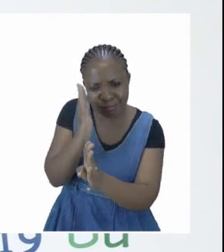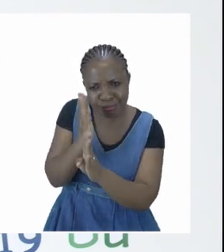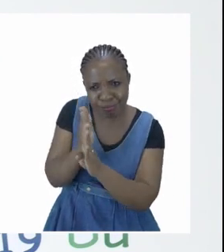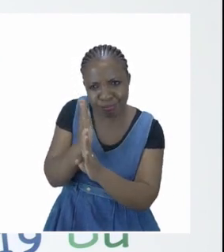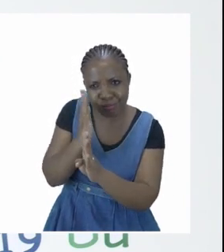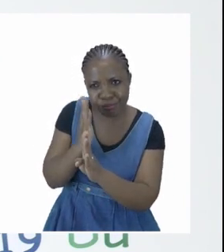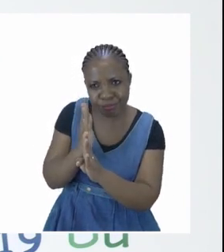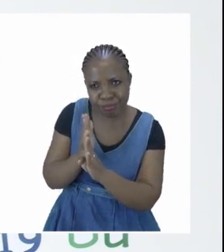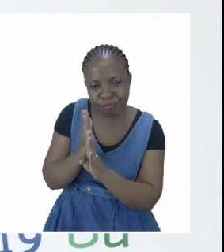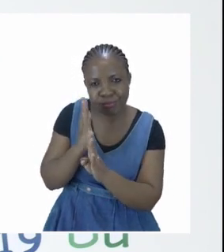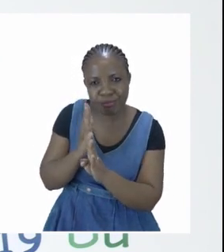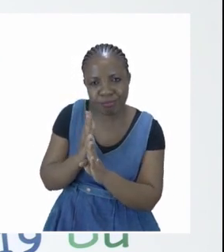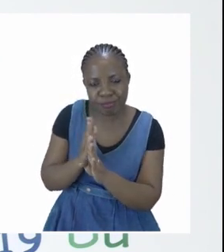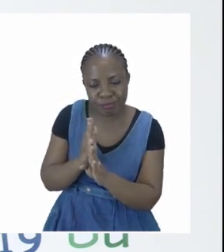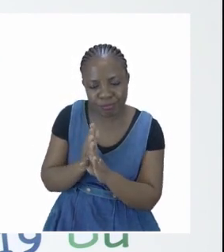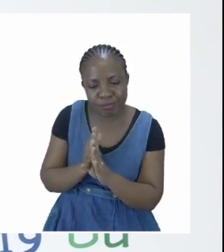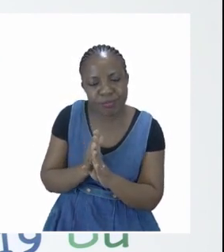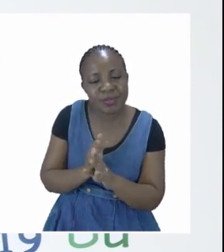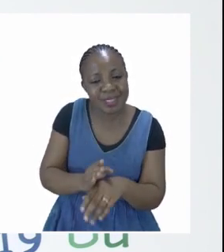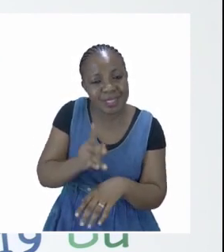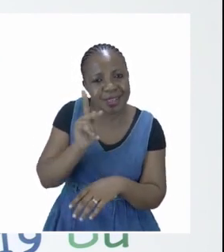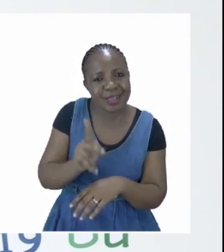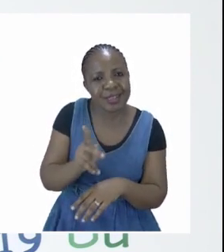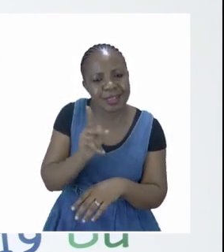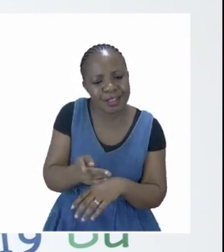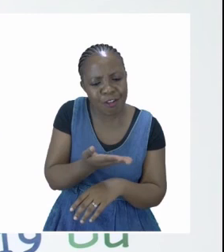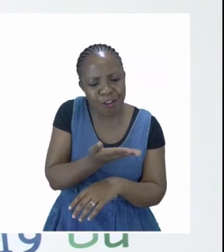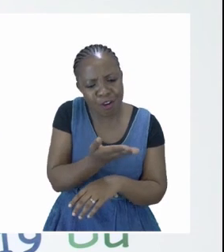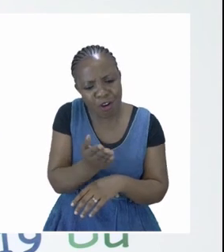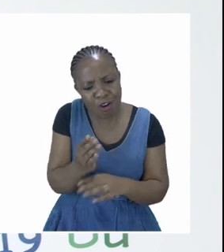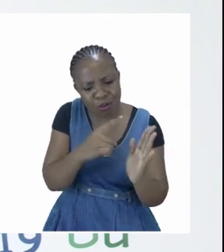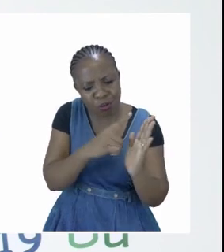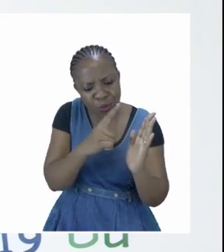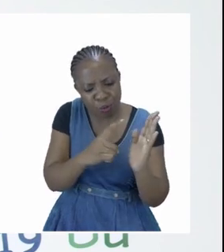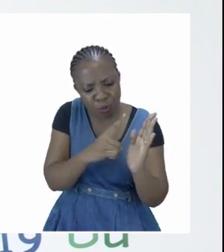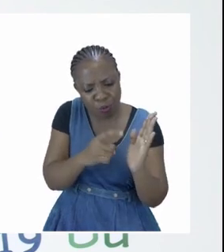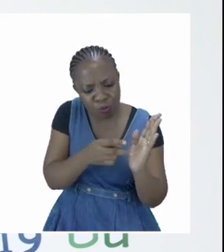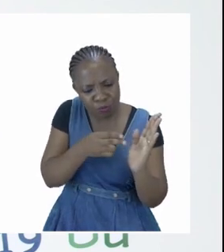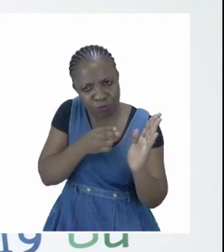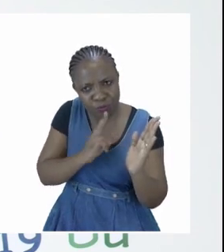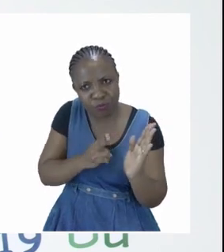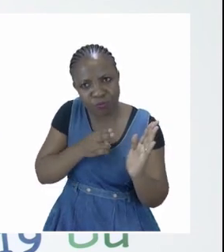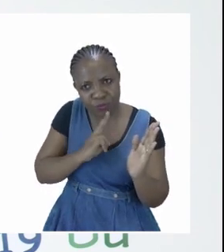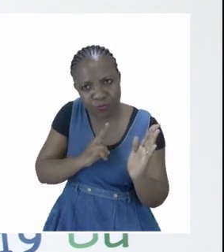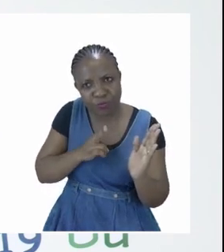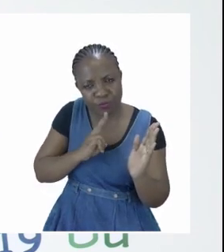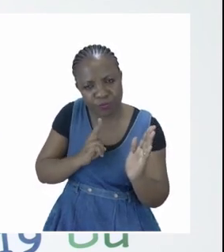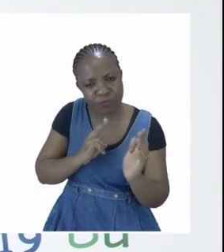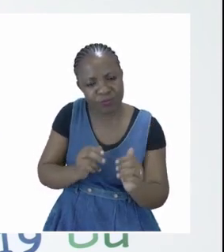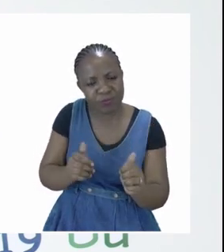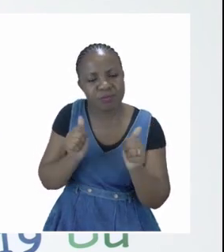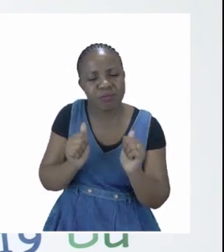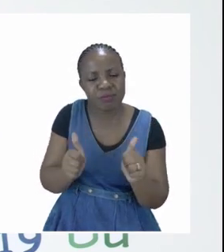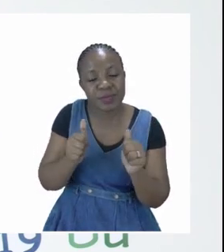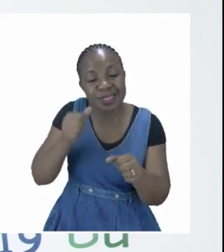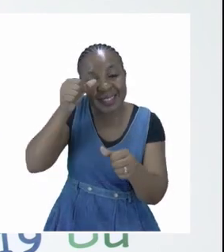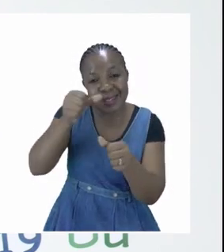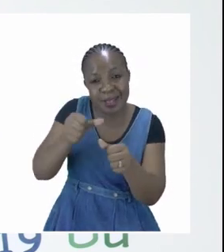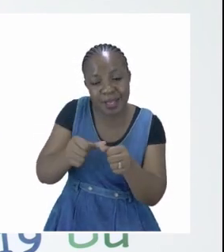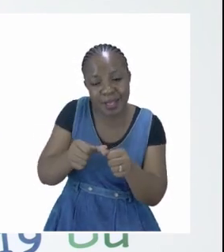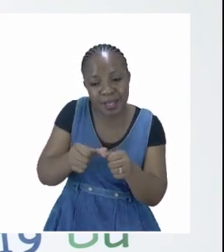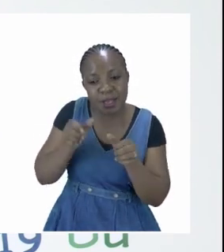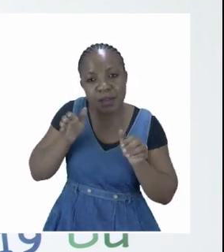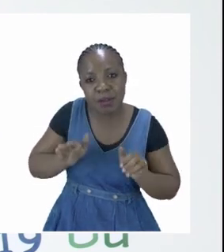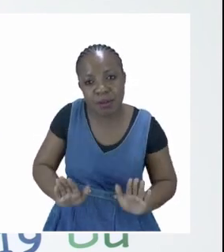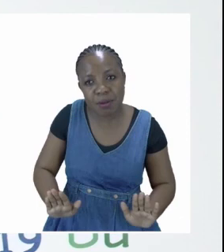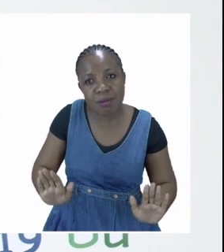and I hope you managed to answer all the questions for the comprehension. Remember, boys and girls, if you're not able to